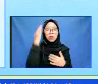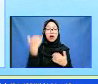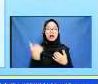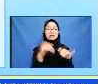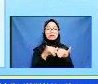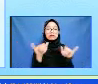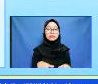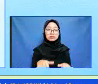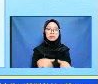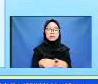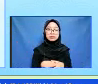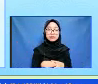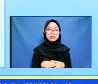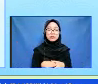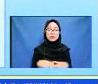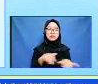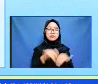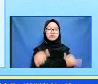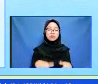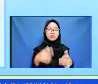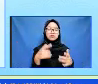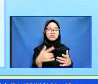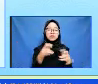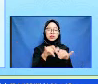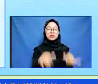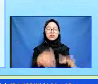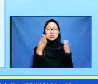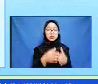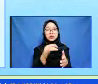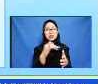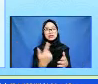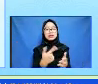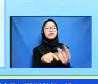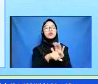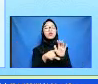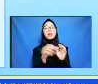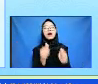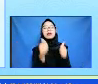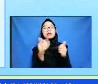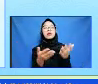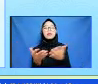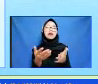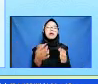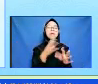example how the indigenous people also can as actor agent of the climate change. I think that's all, Karen.